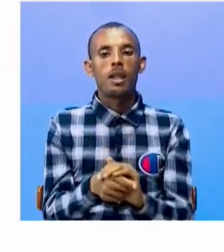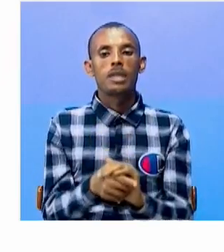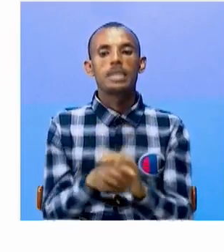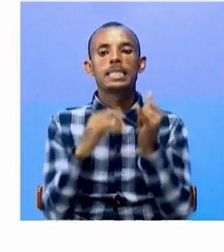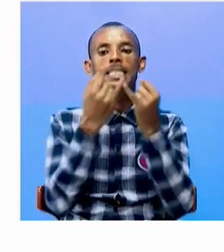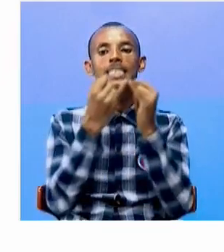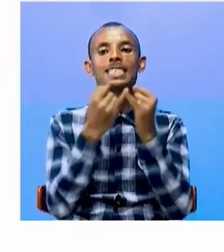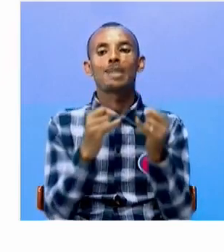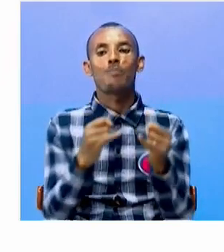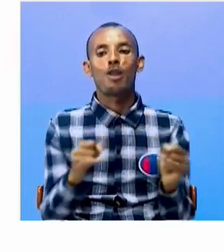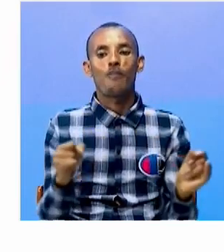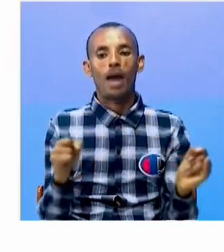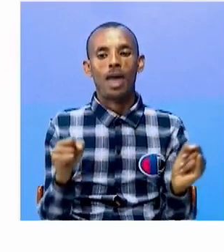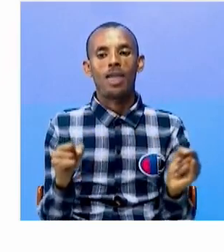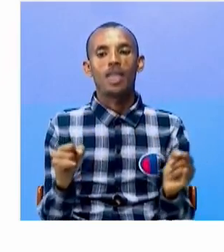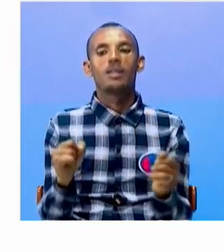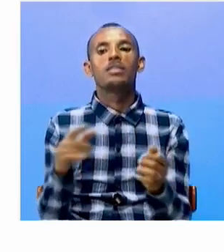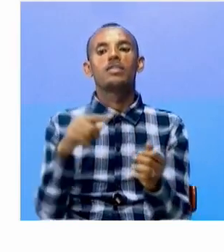simplify the following